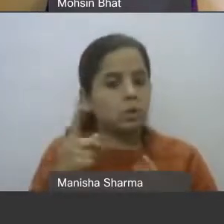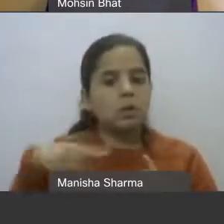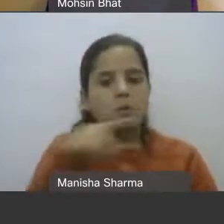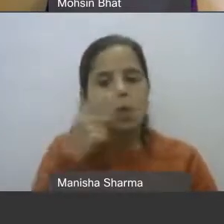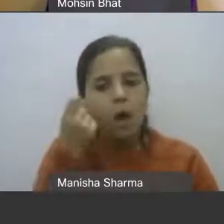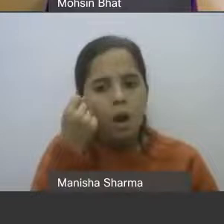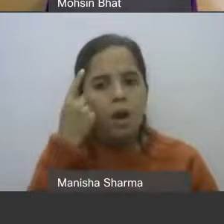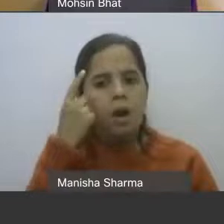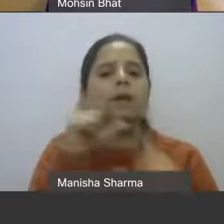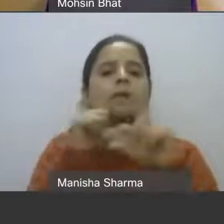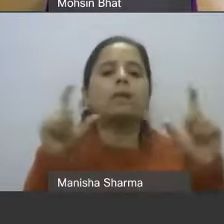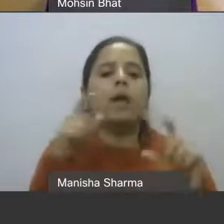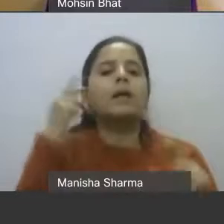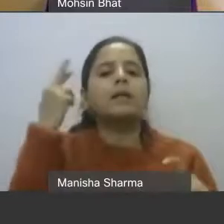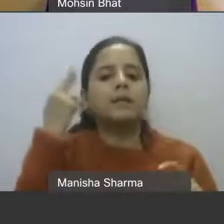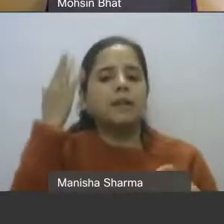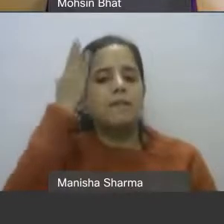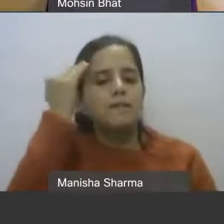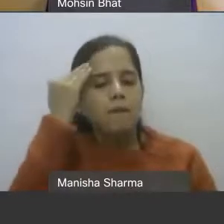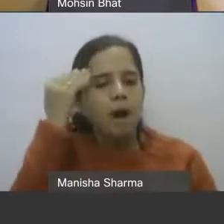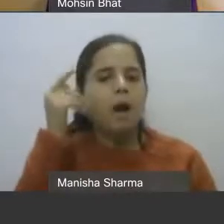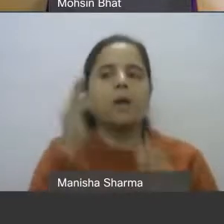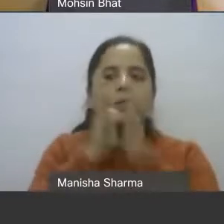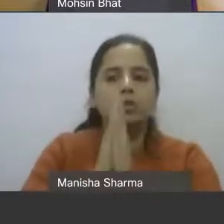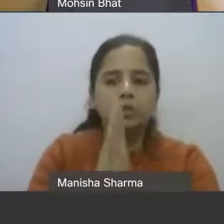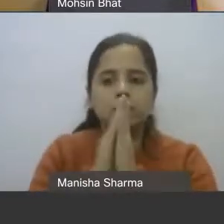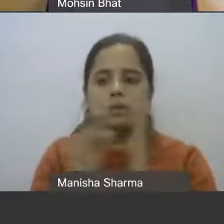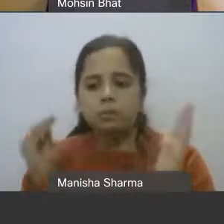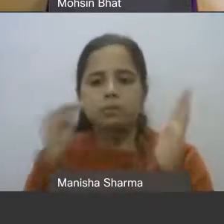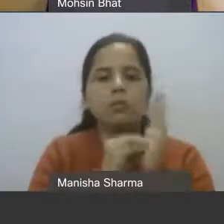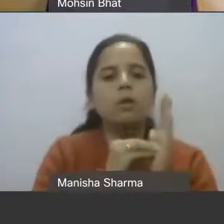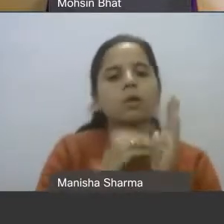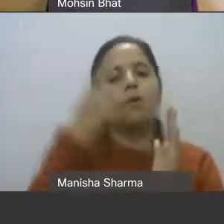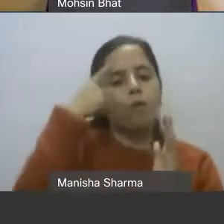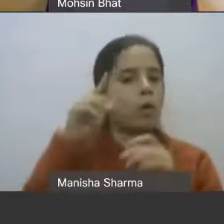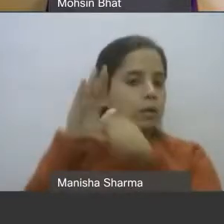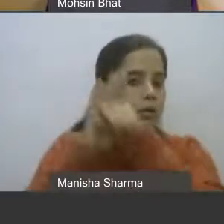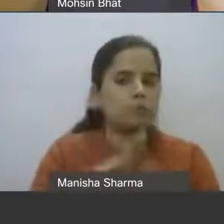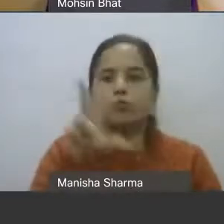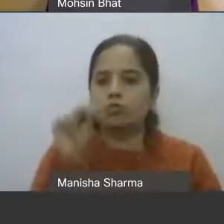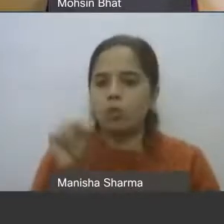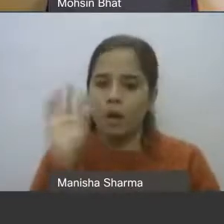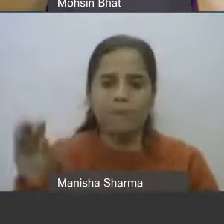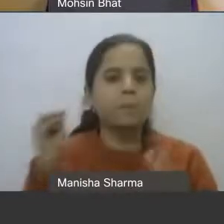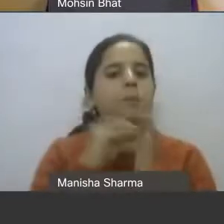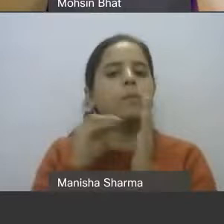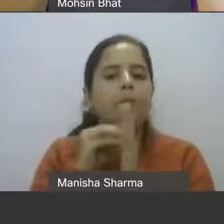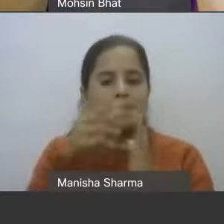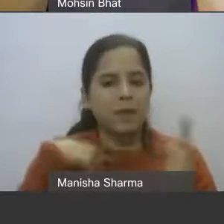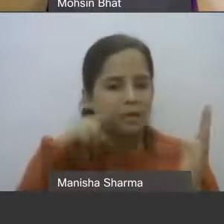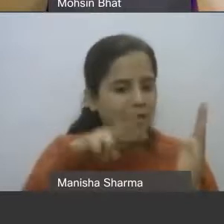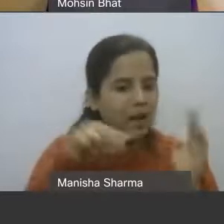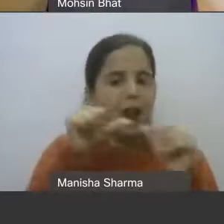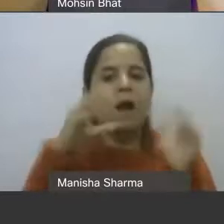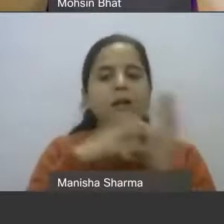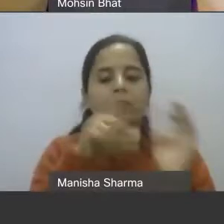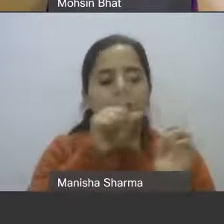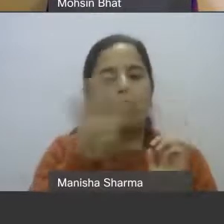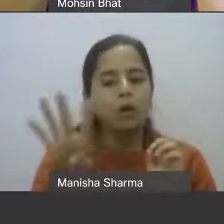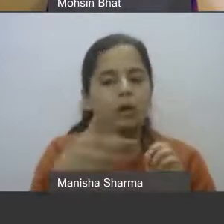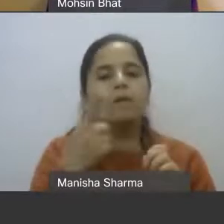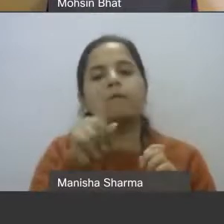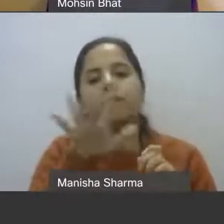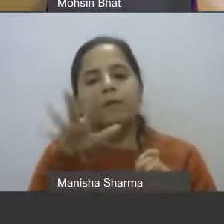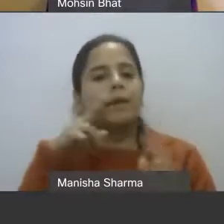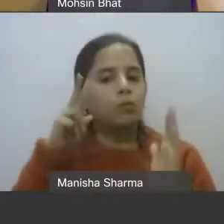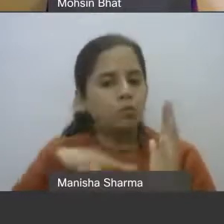understand that there is a reason why religion is prescribed as a criteria for non-discrimination, both when we read Articles 14 and 15